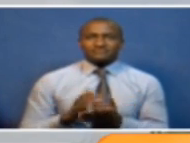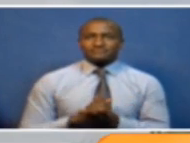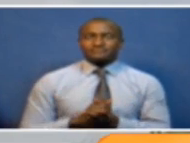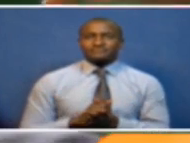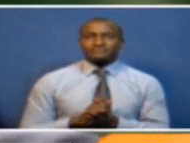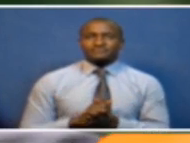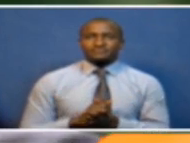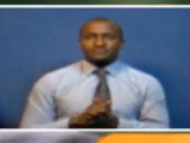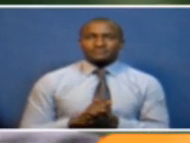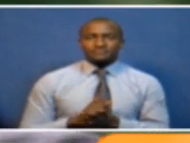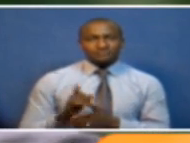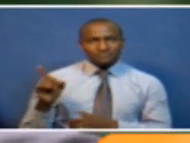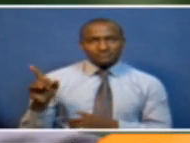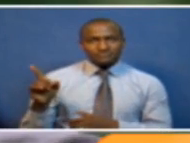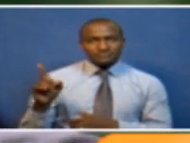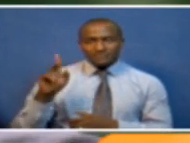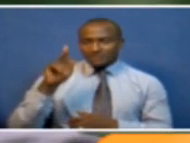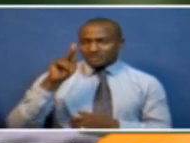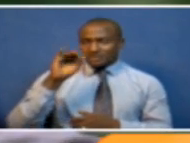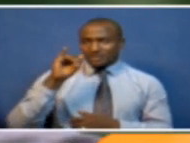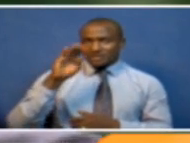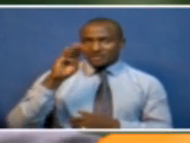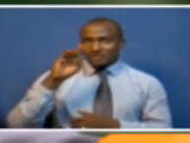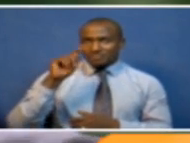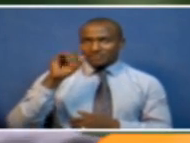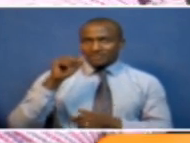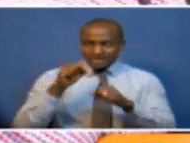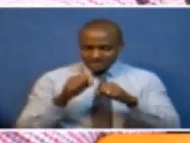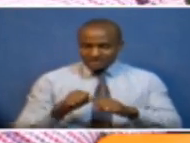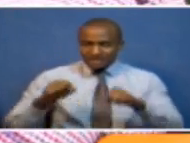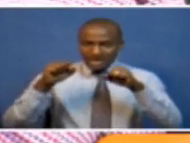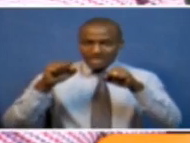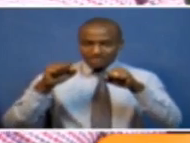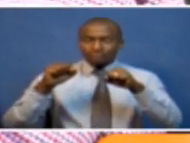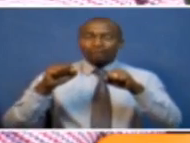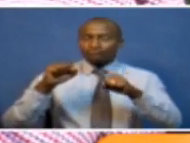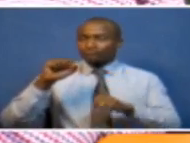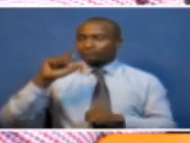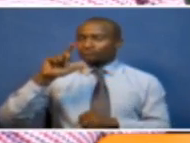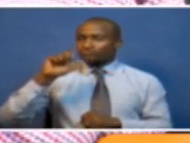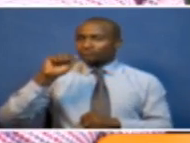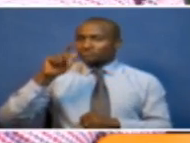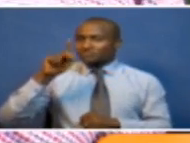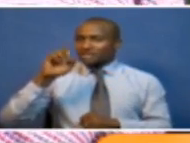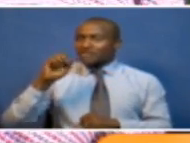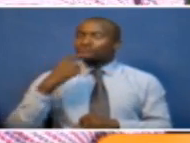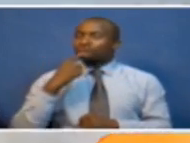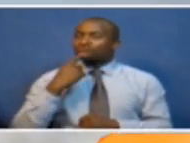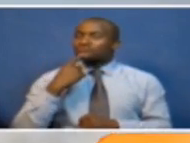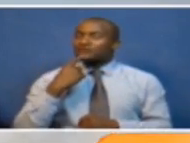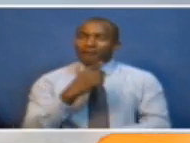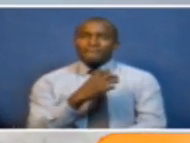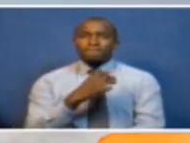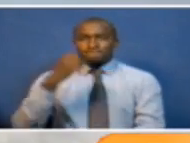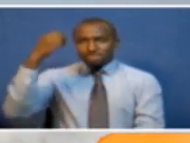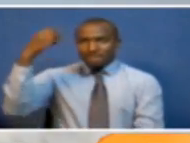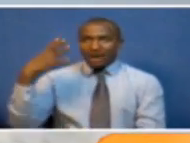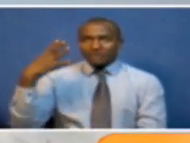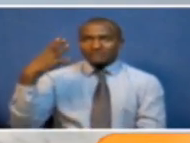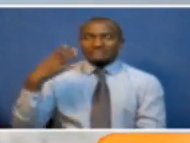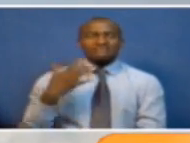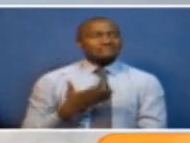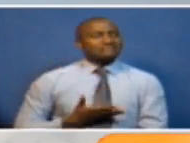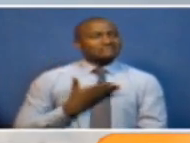Mugo Kibati is chairman of the Lake Turkana Power. His frustration and disappointment at the government not meeting its